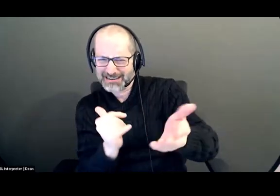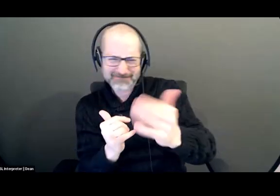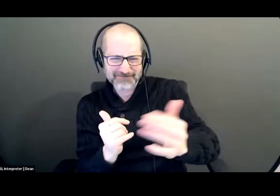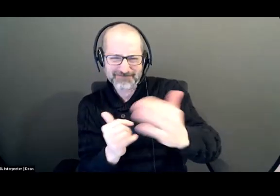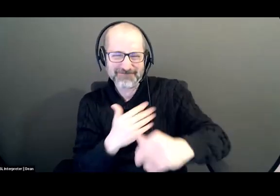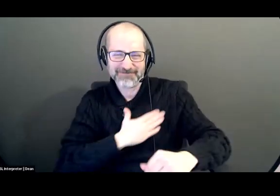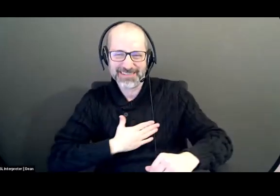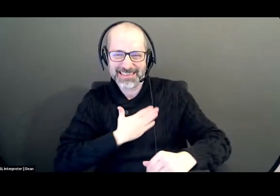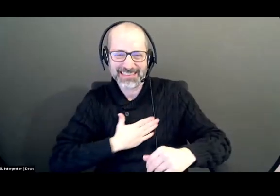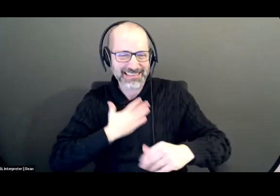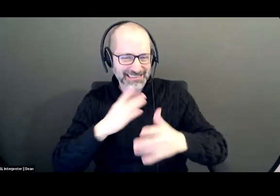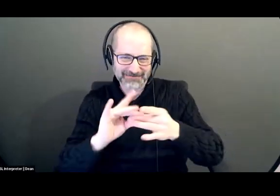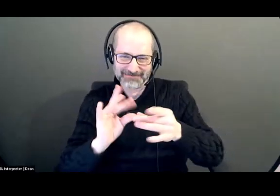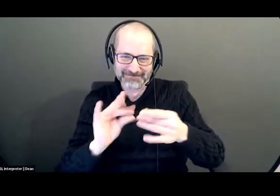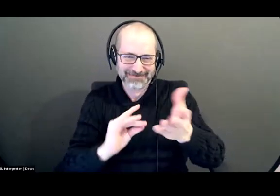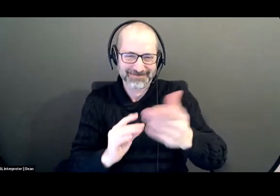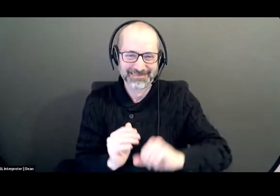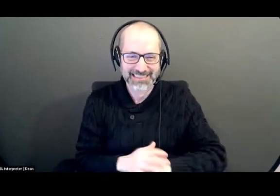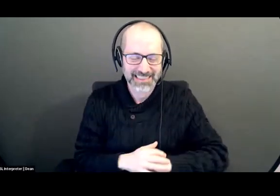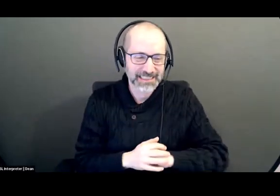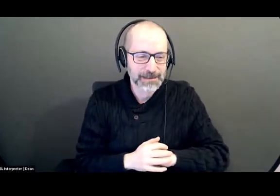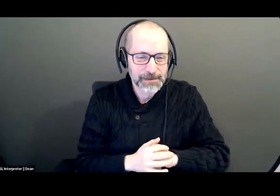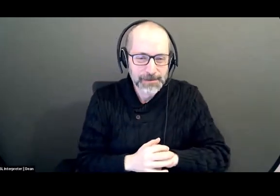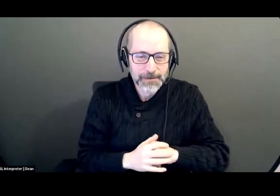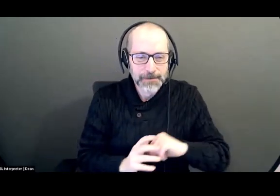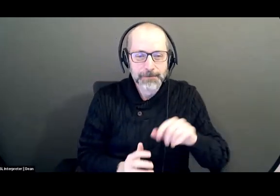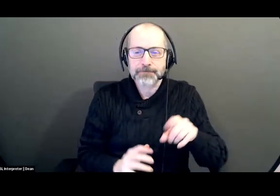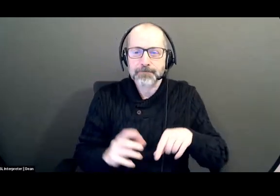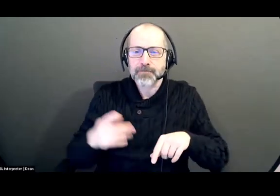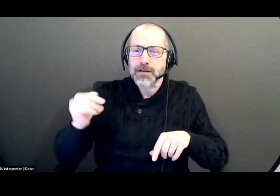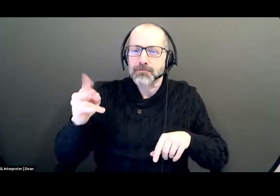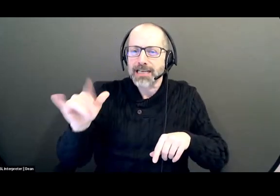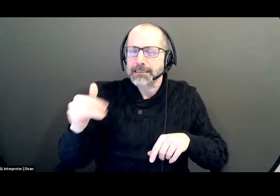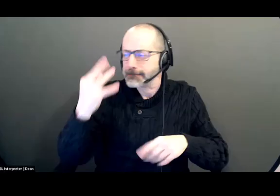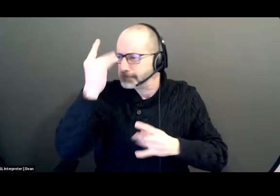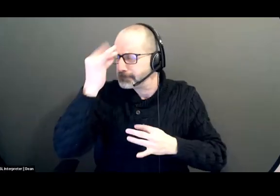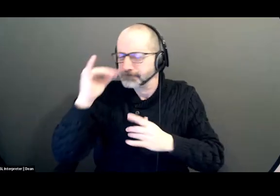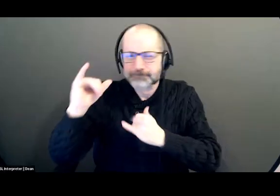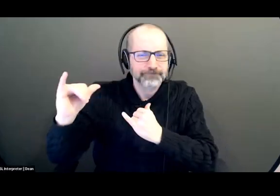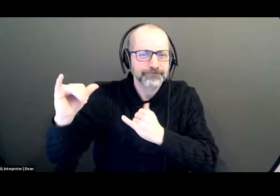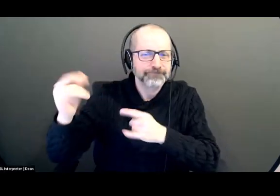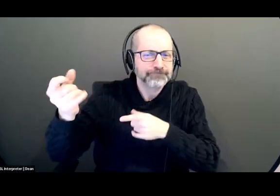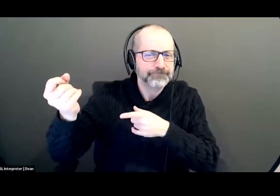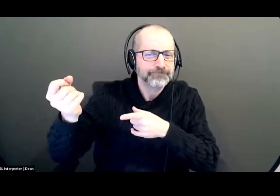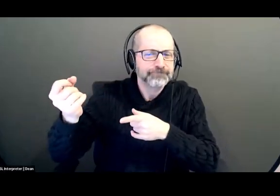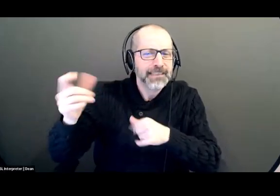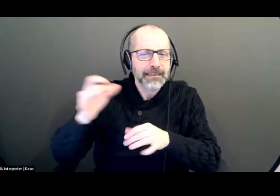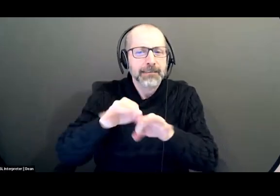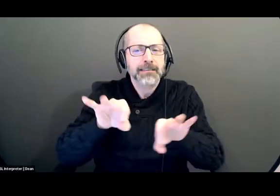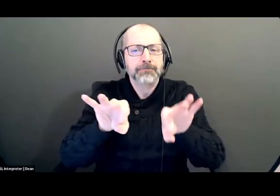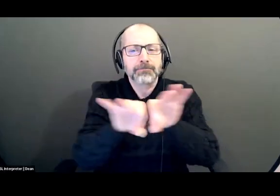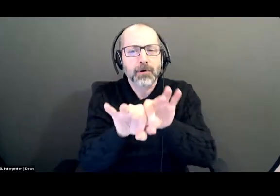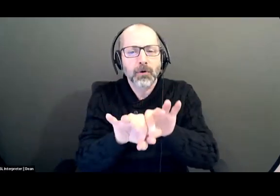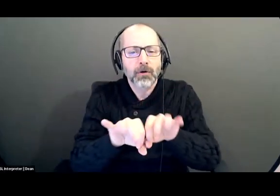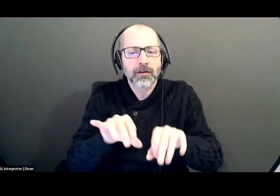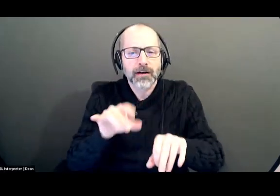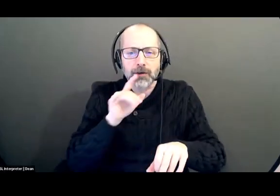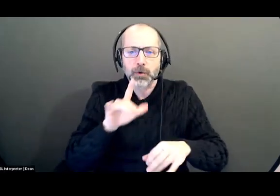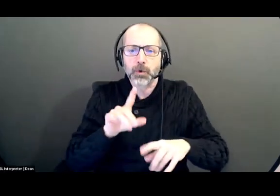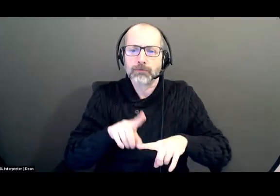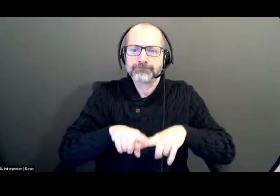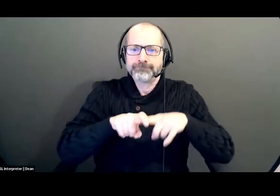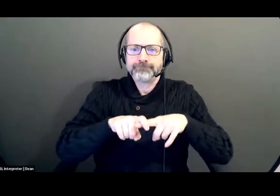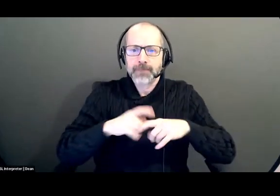where we are at the moment, and who the people are that are present or not present. So I